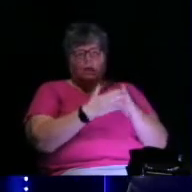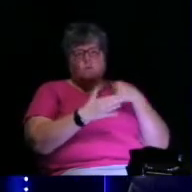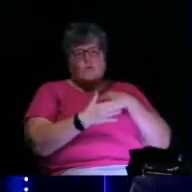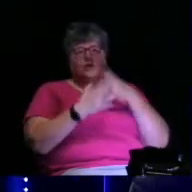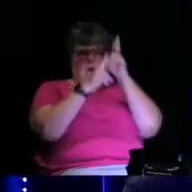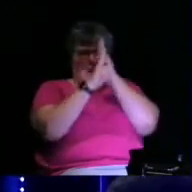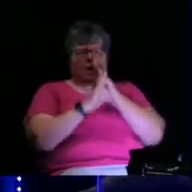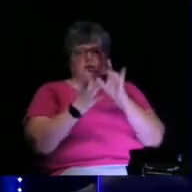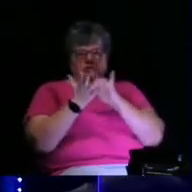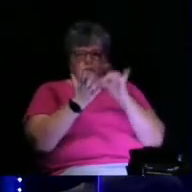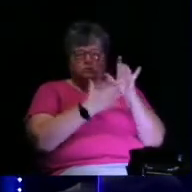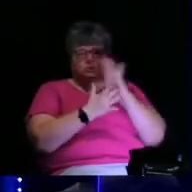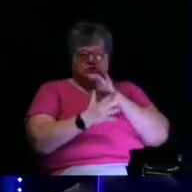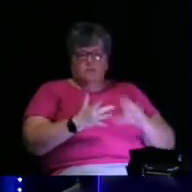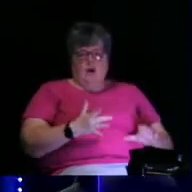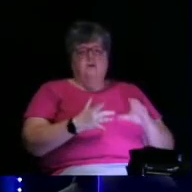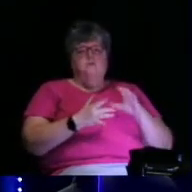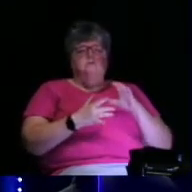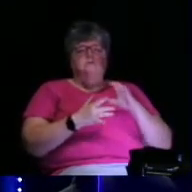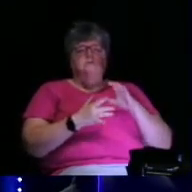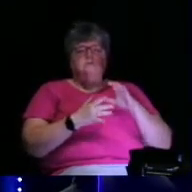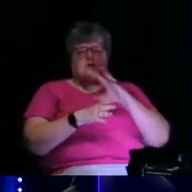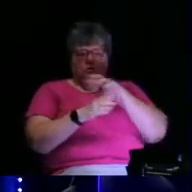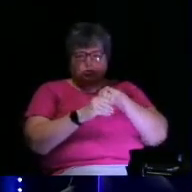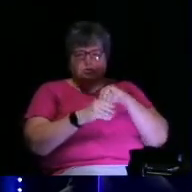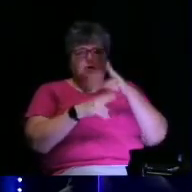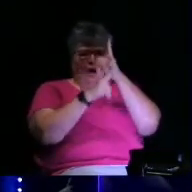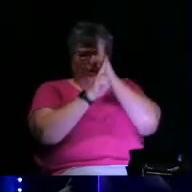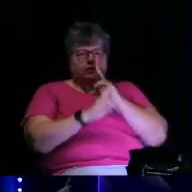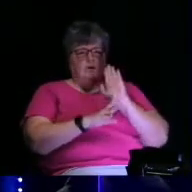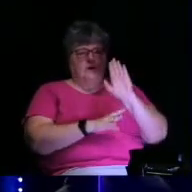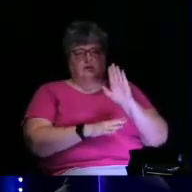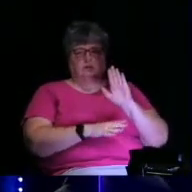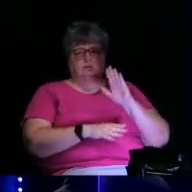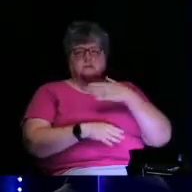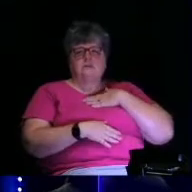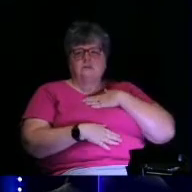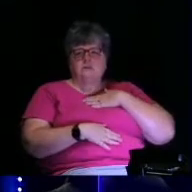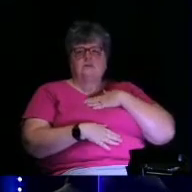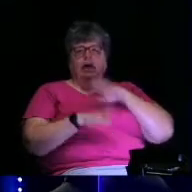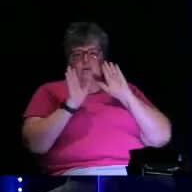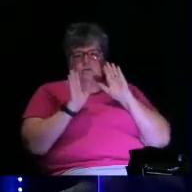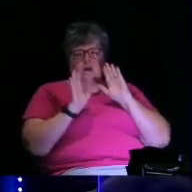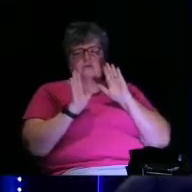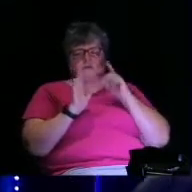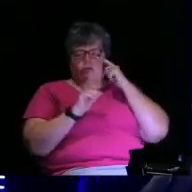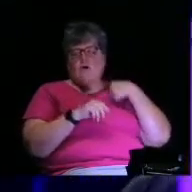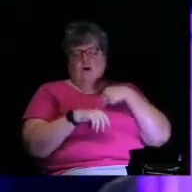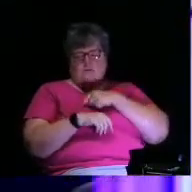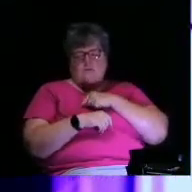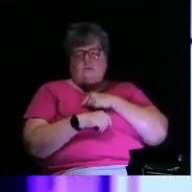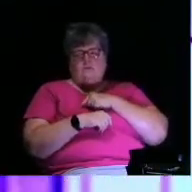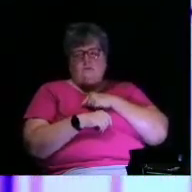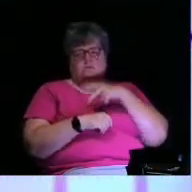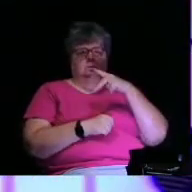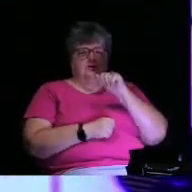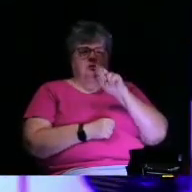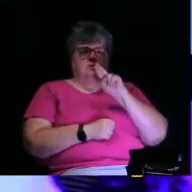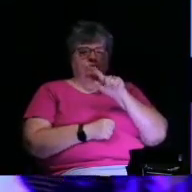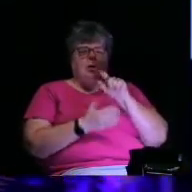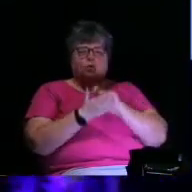which includes honoring what he did for us, his sacrifice by sacrificing ourselves. We're going to do it right now, okay? Paul wrote in